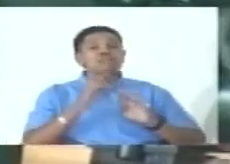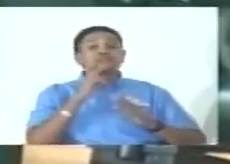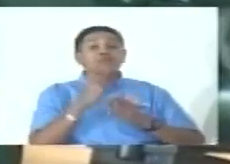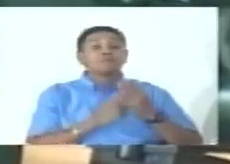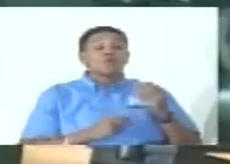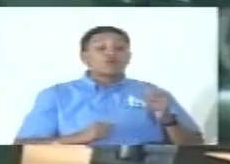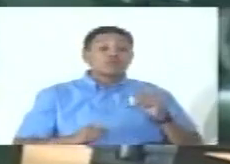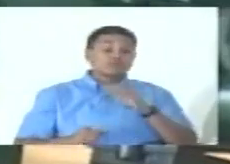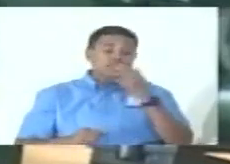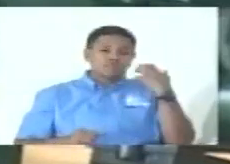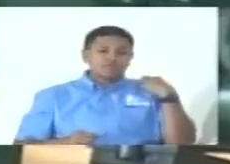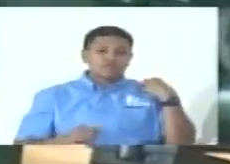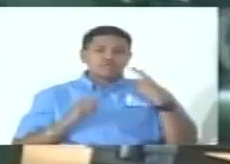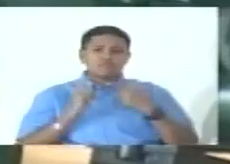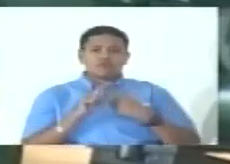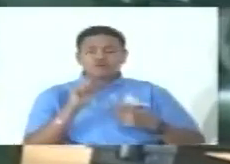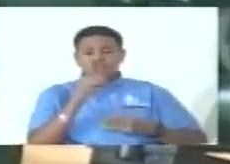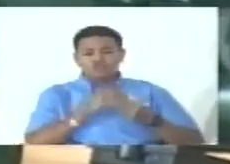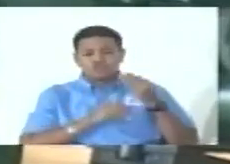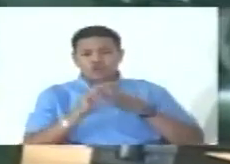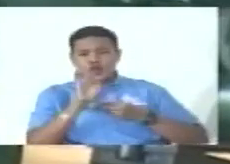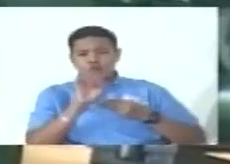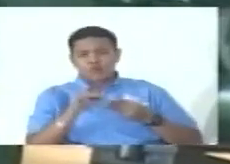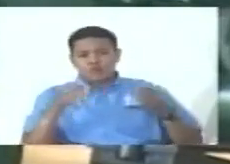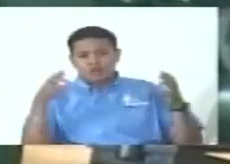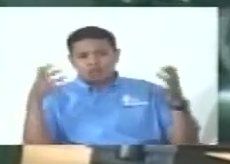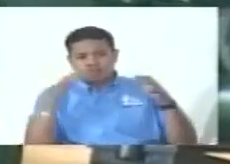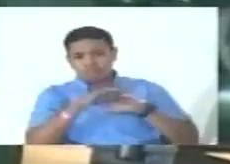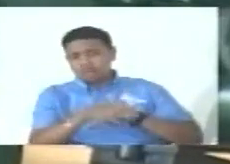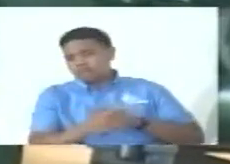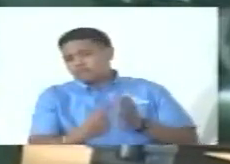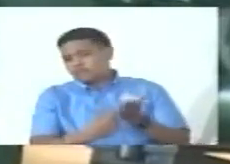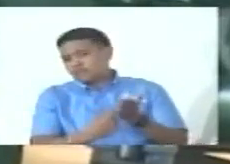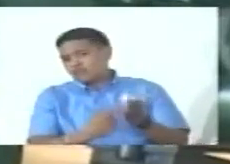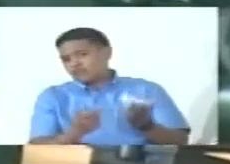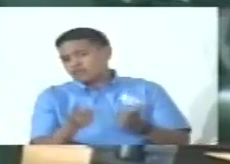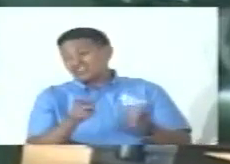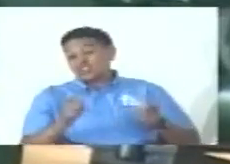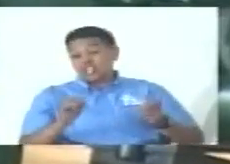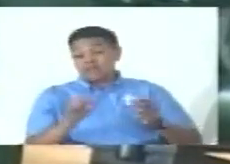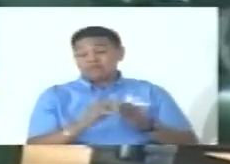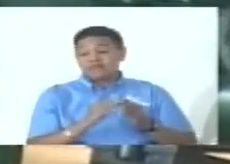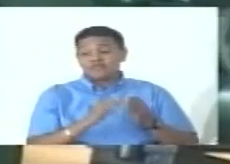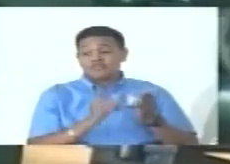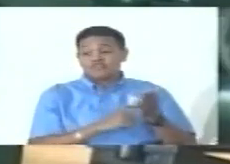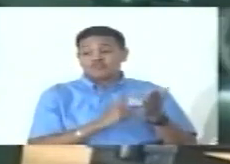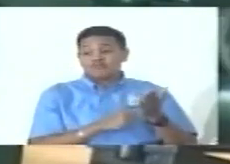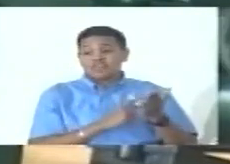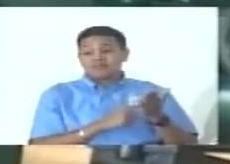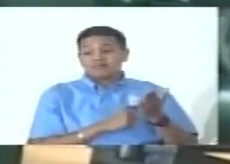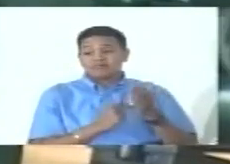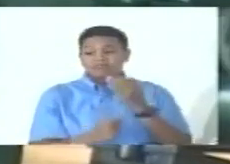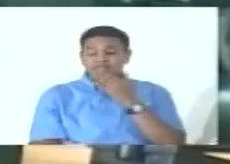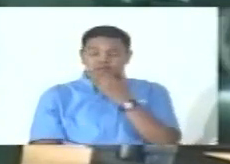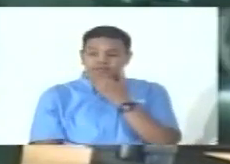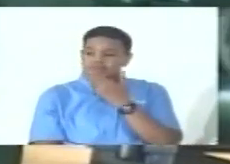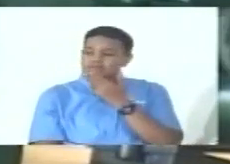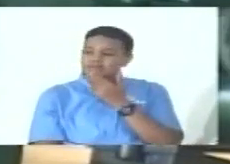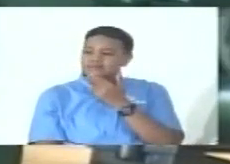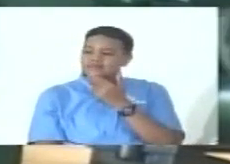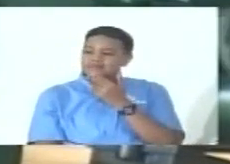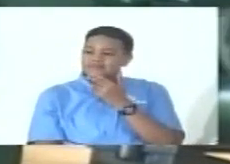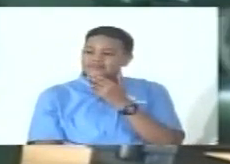employer and the trade unions together. And sometimes, you know, Mr. President,